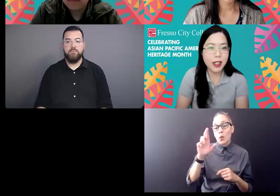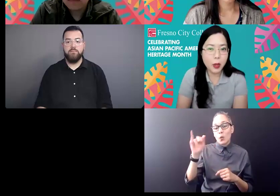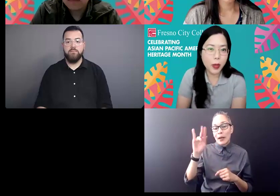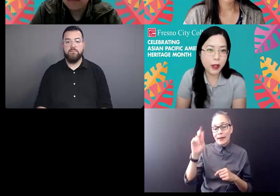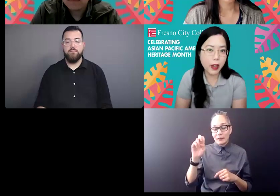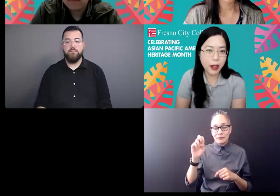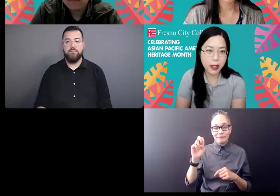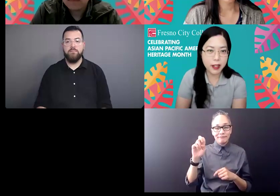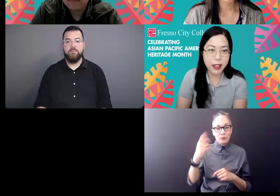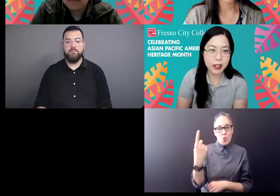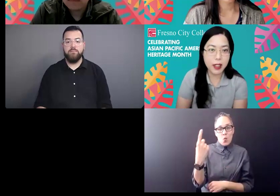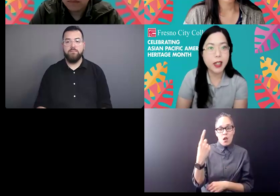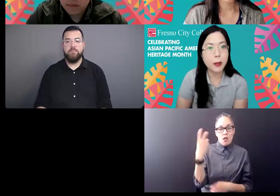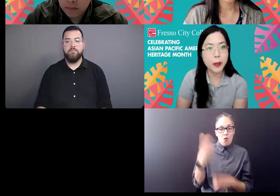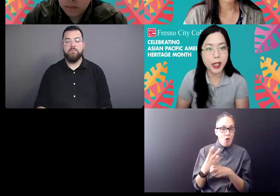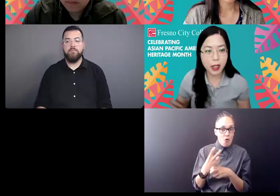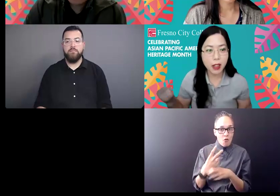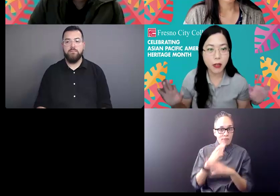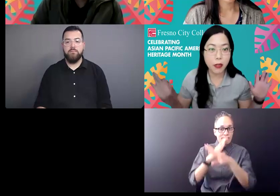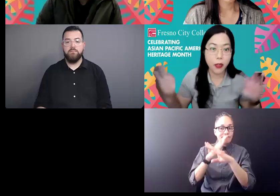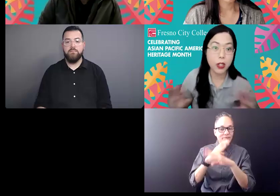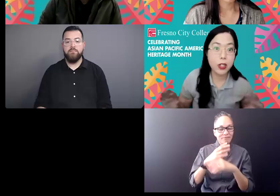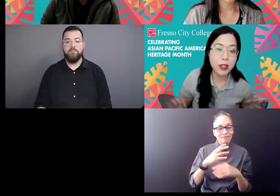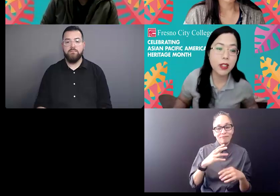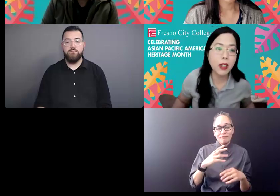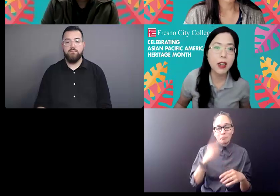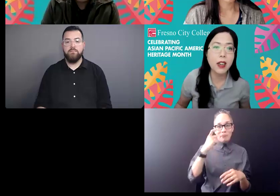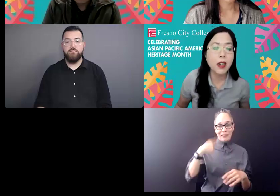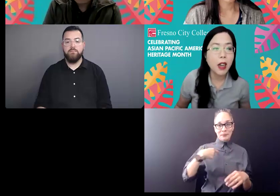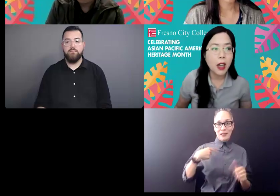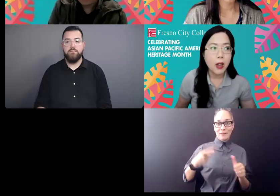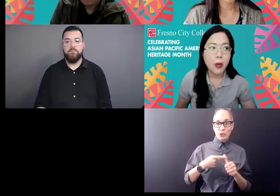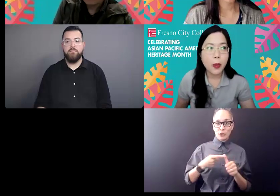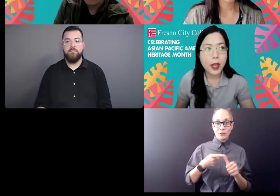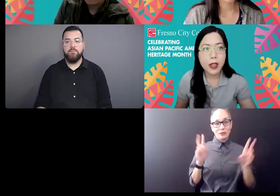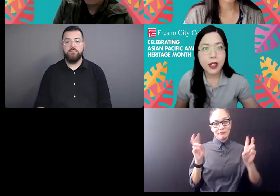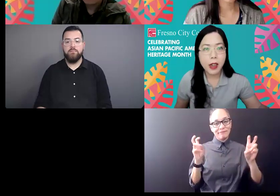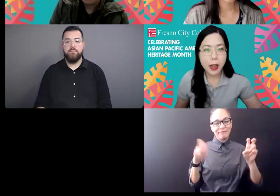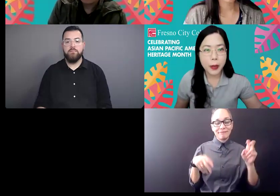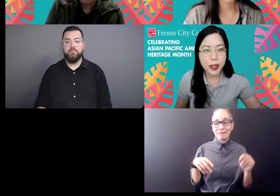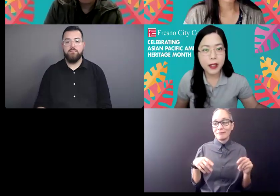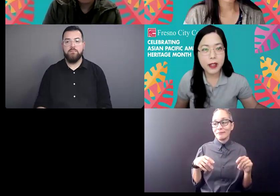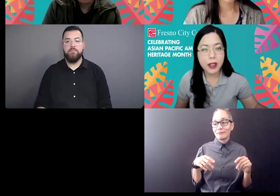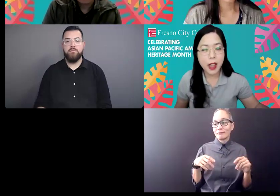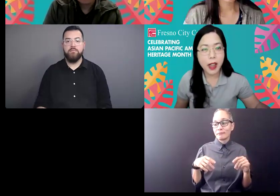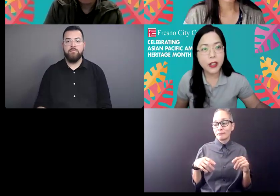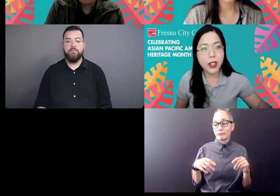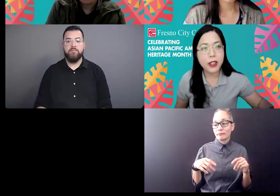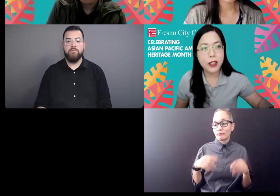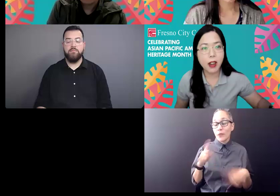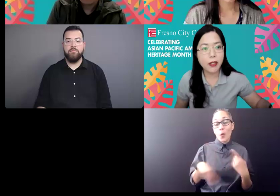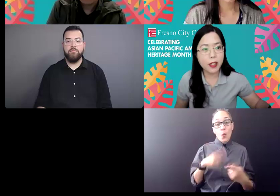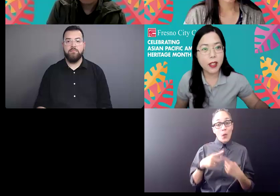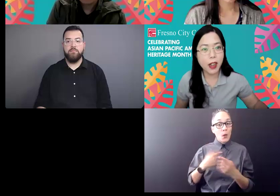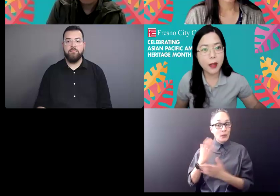I think one of the hardest thing is like being the first. When I was